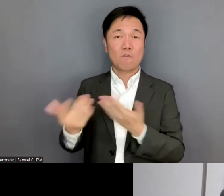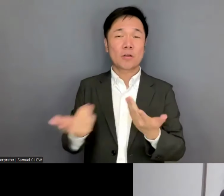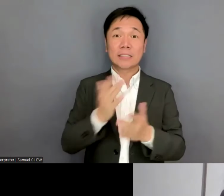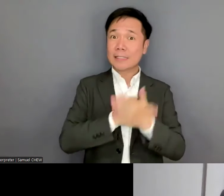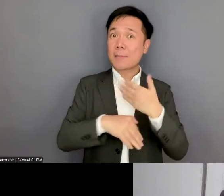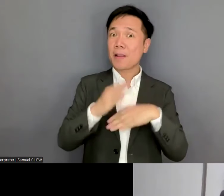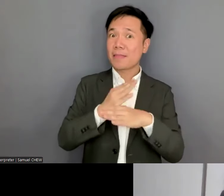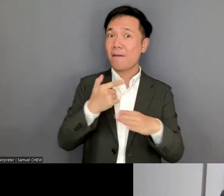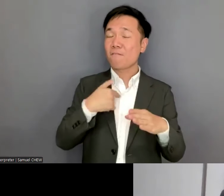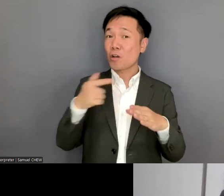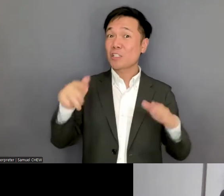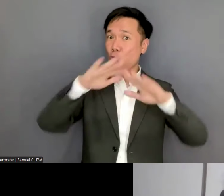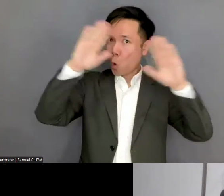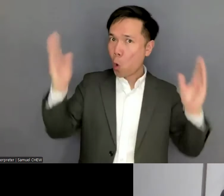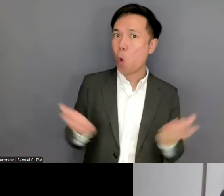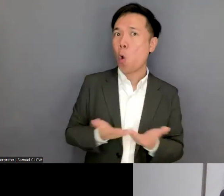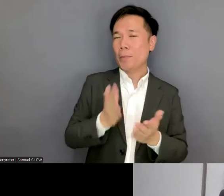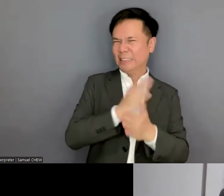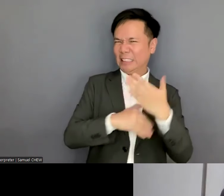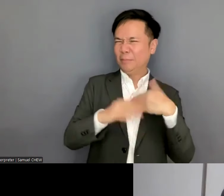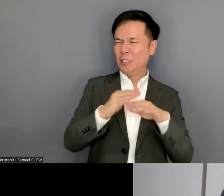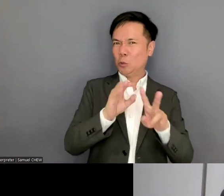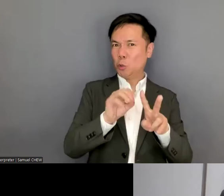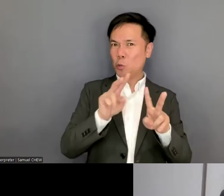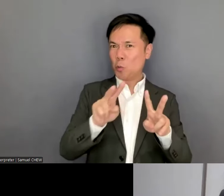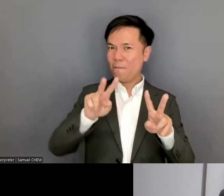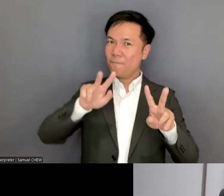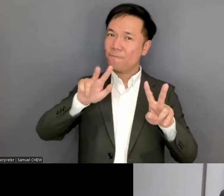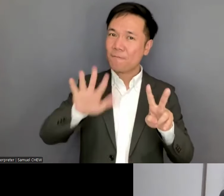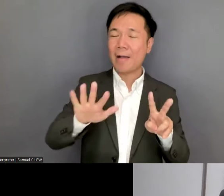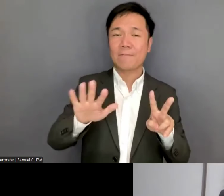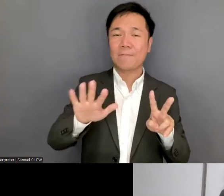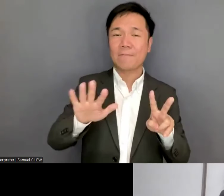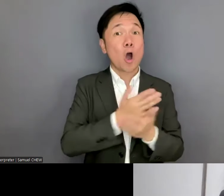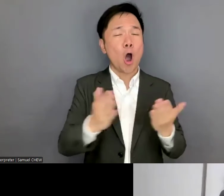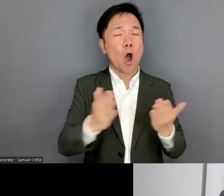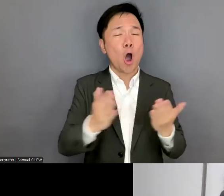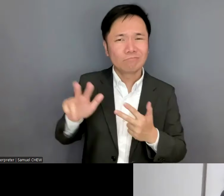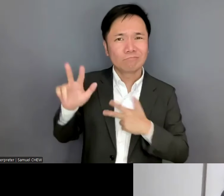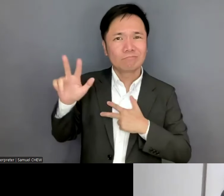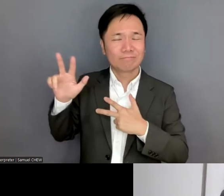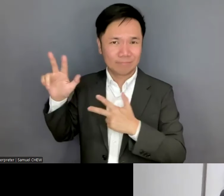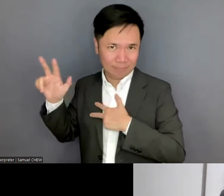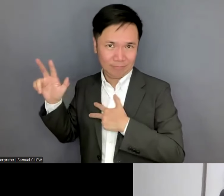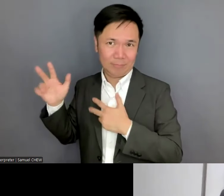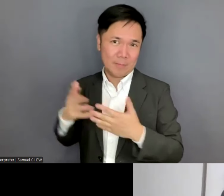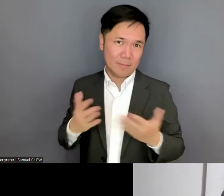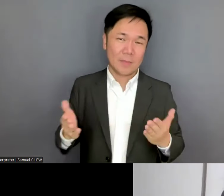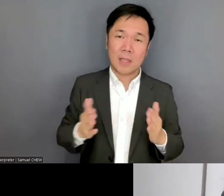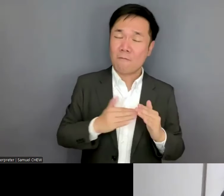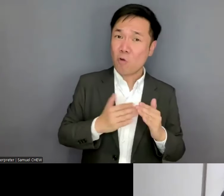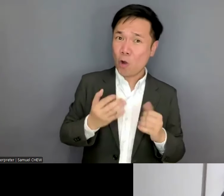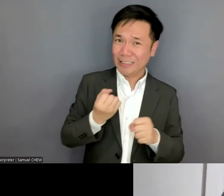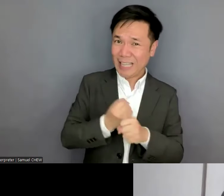in the Global Disability Summit 2025 in order to align this commitment with these